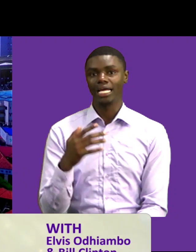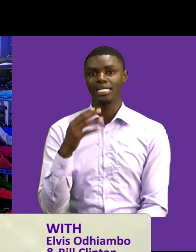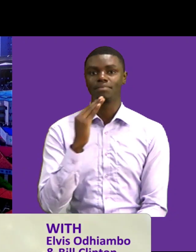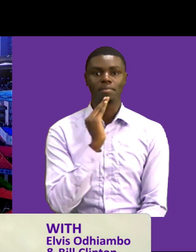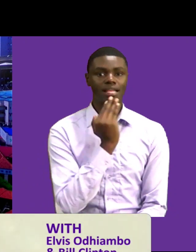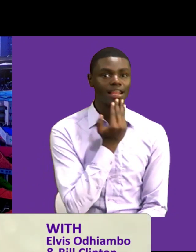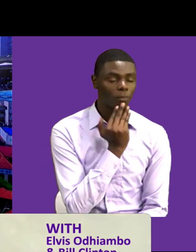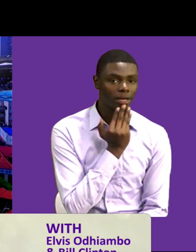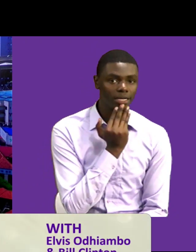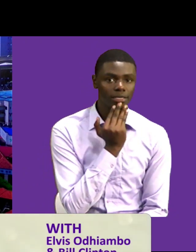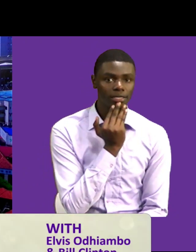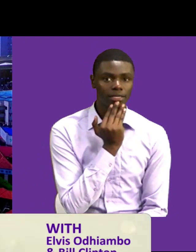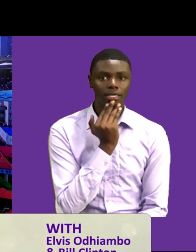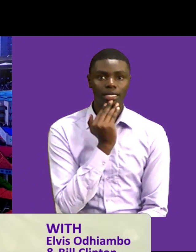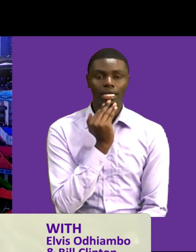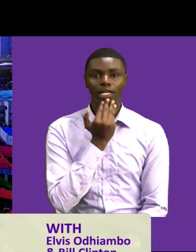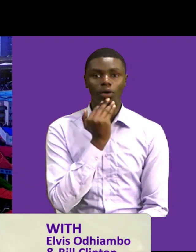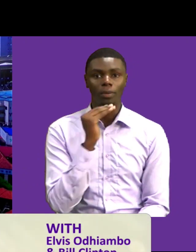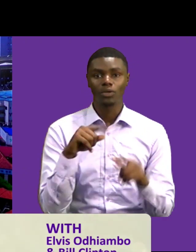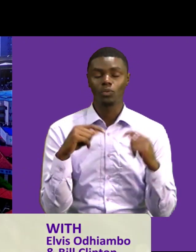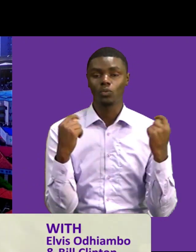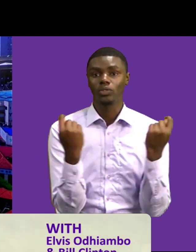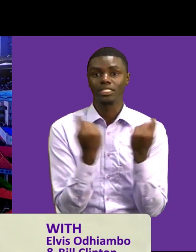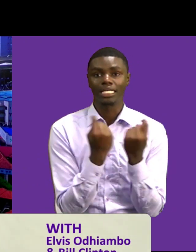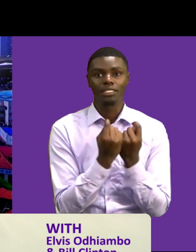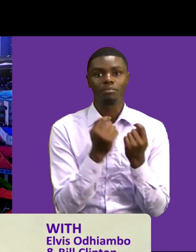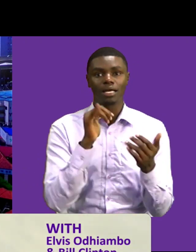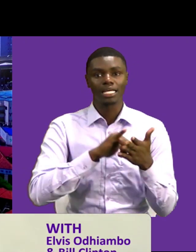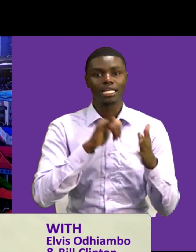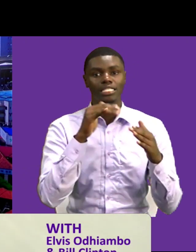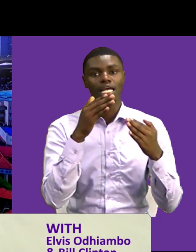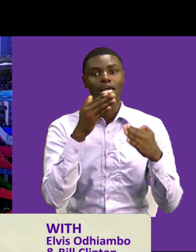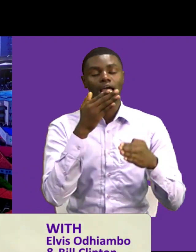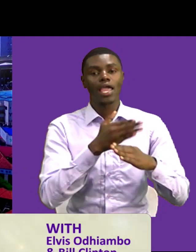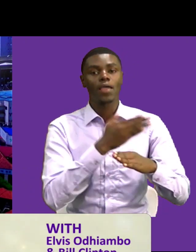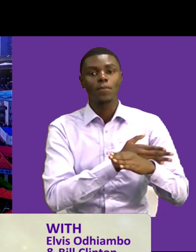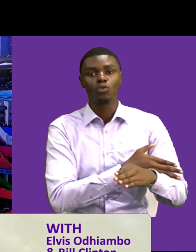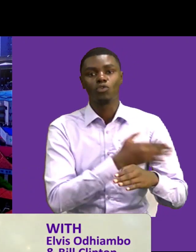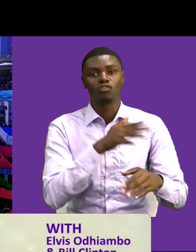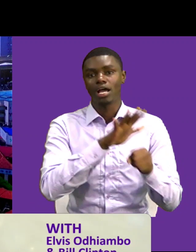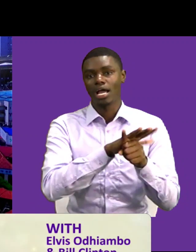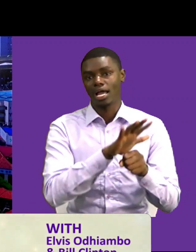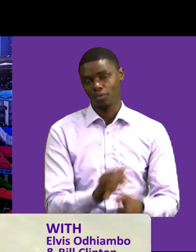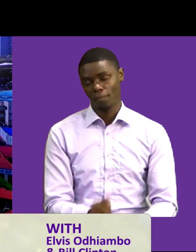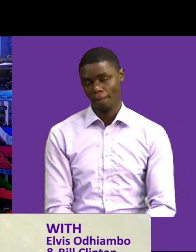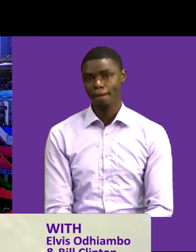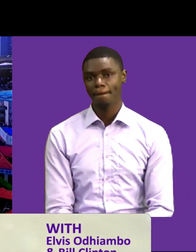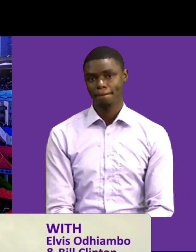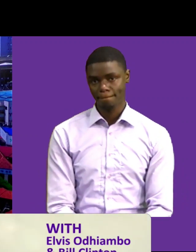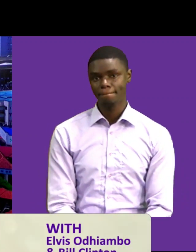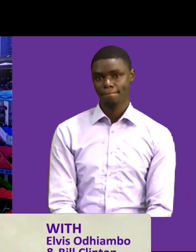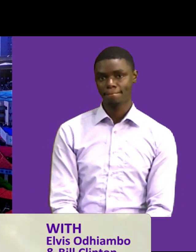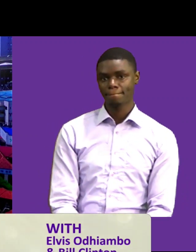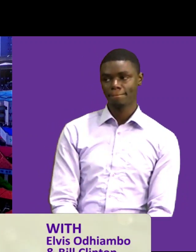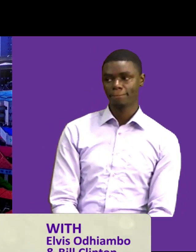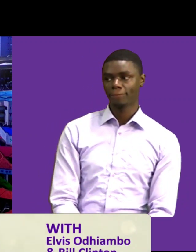Leopards were not a team that has improved that so much.